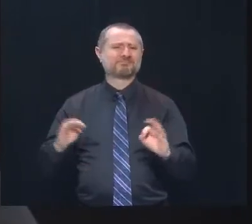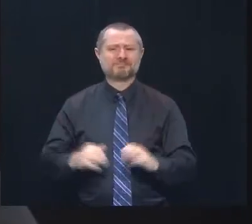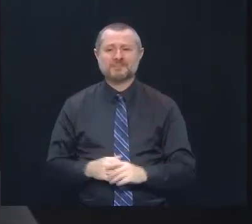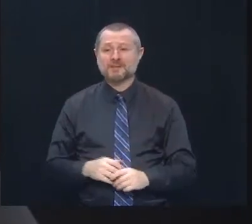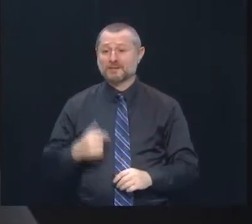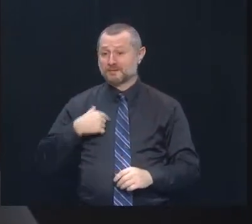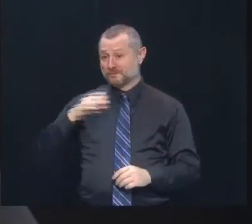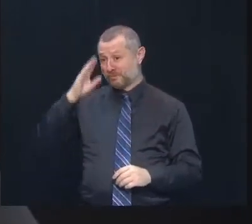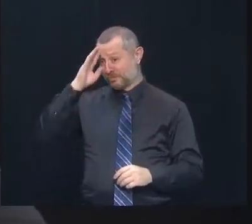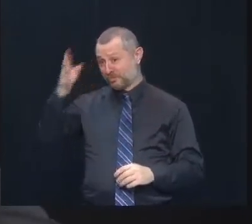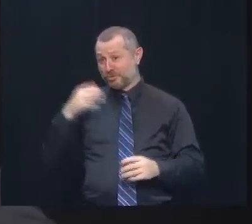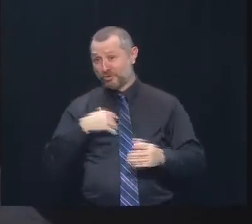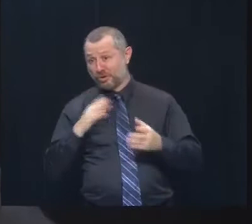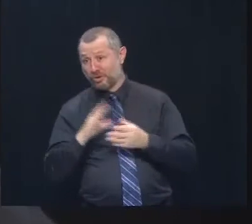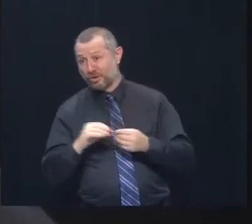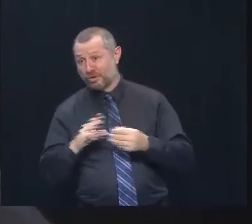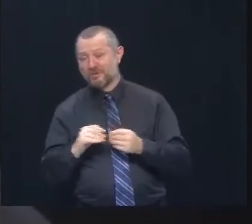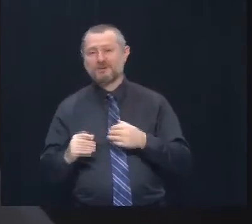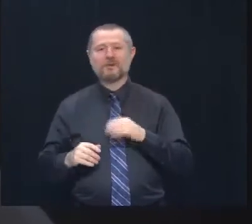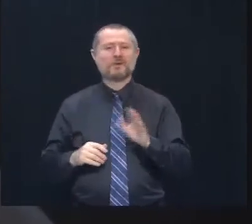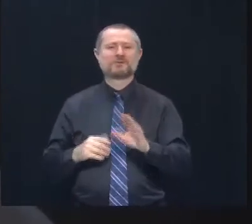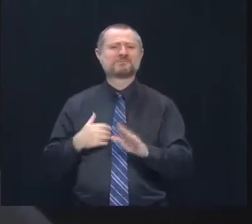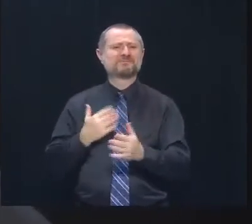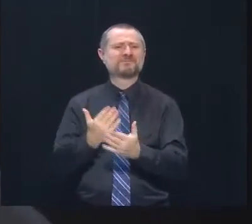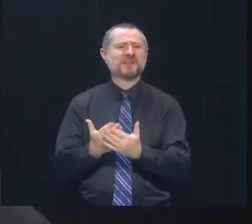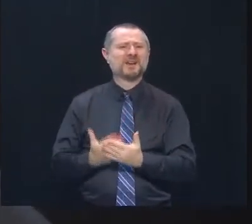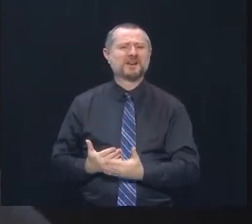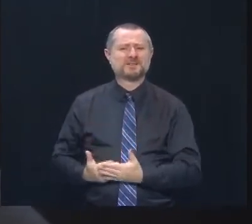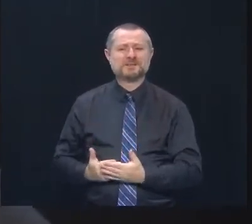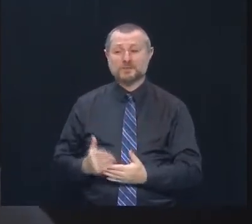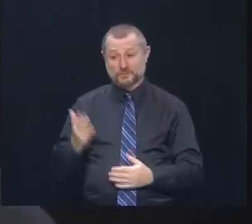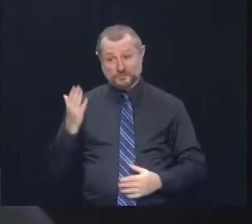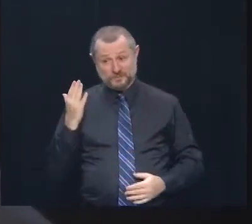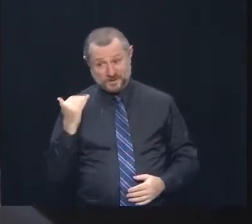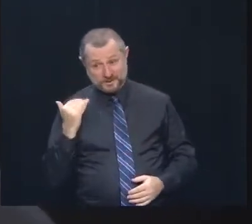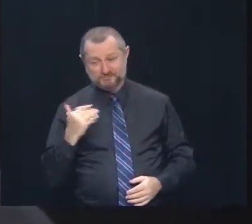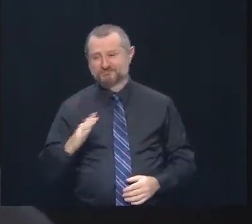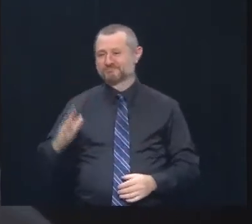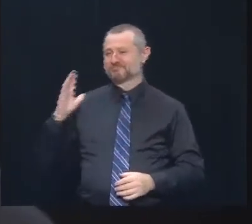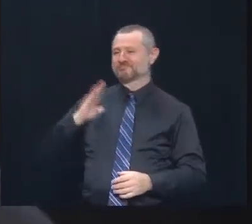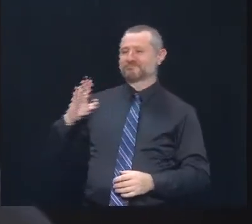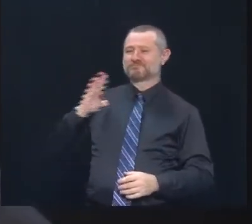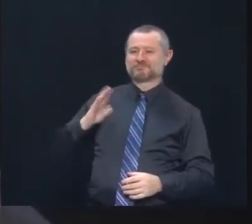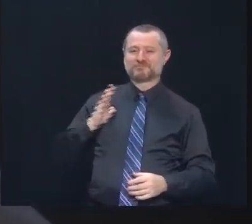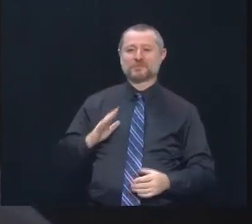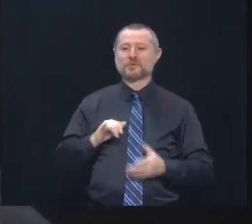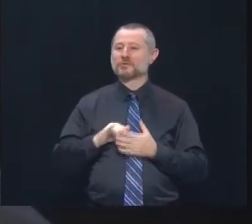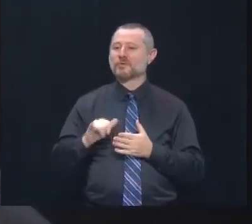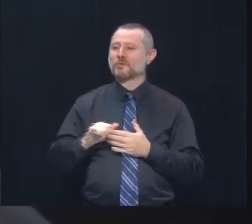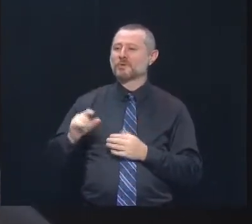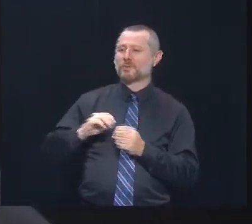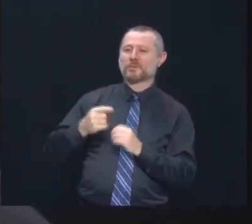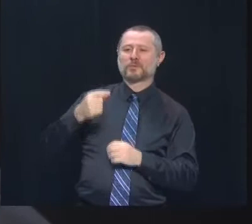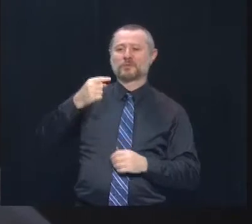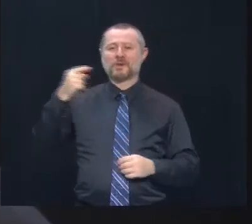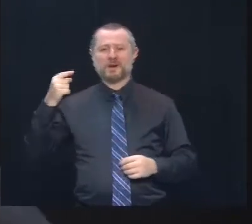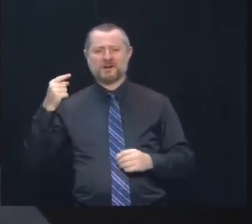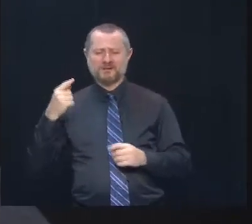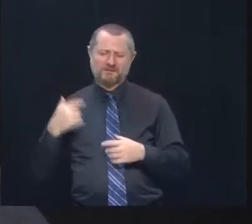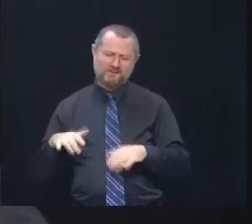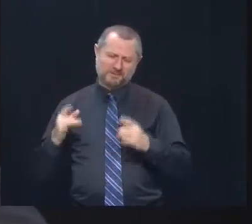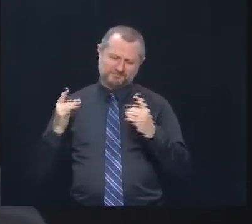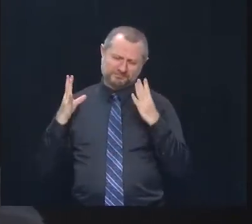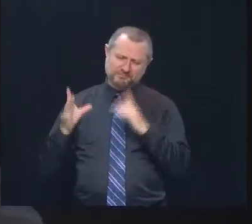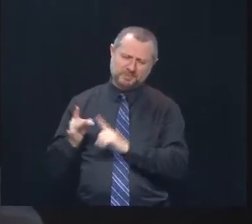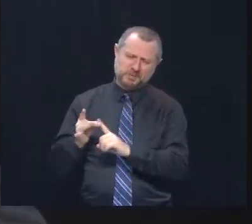on the facts. We had the highest infection rate in the United States of America. And now